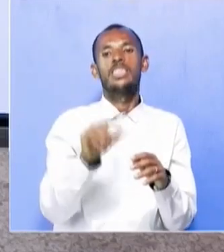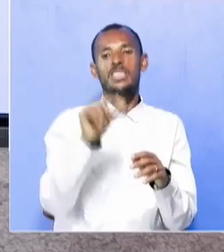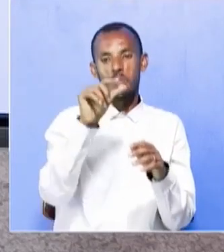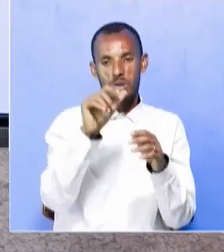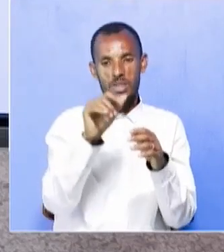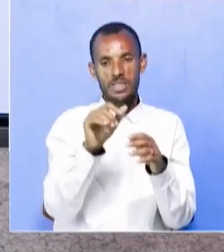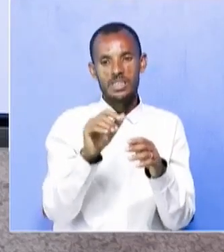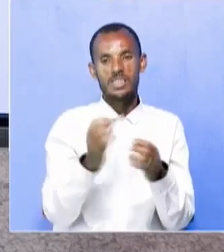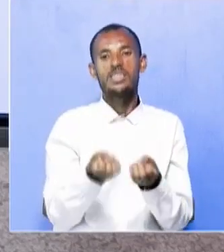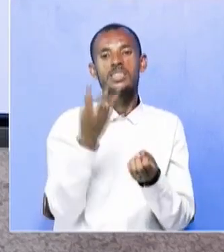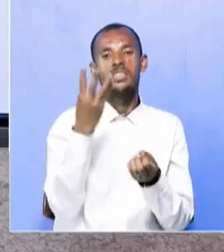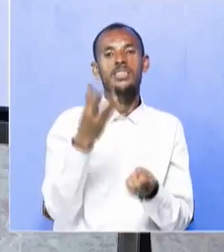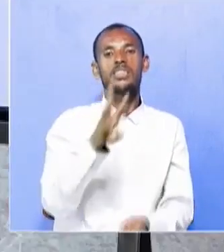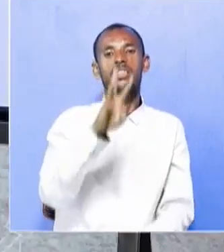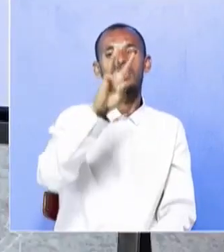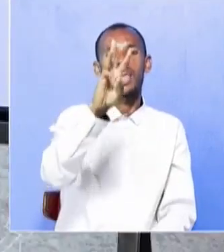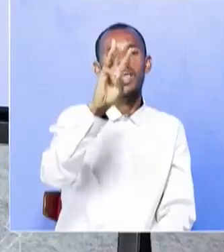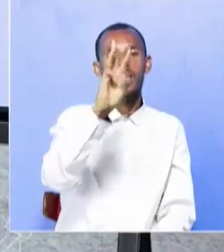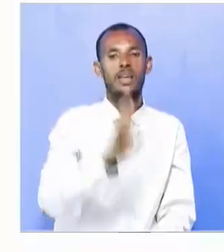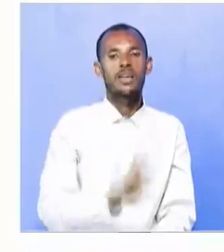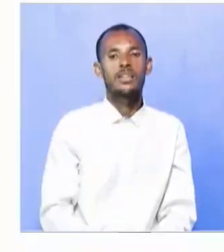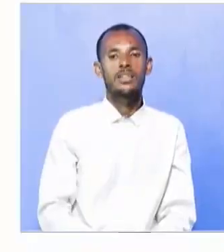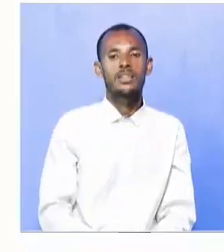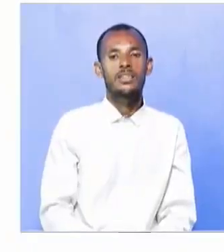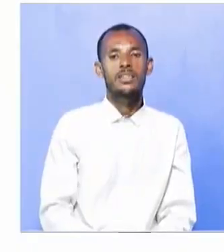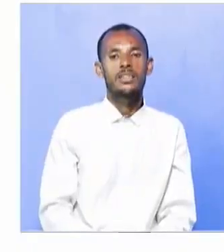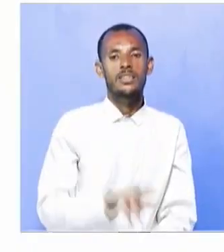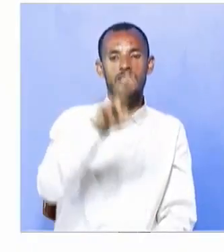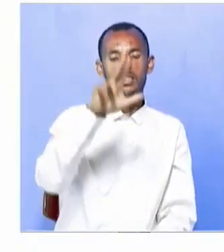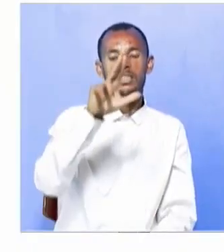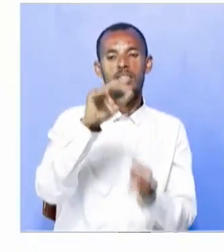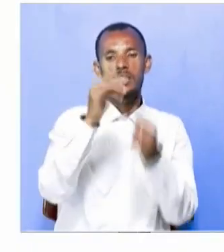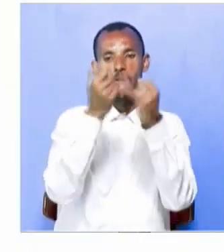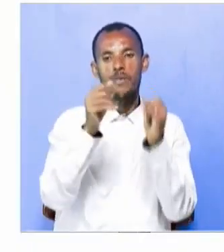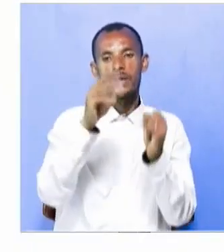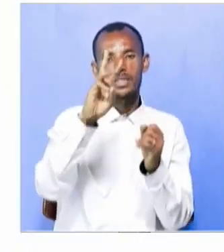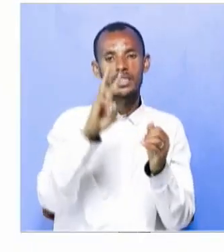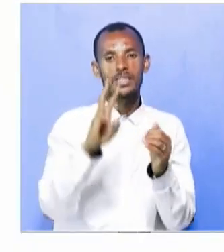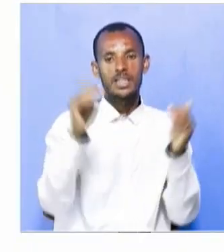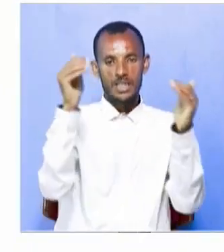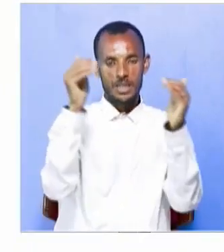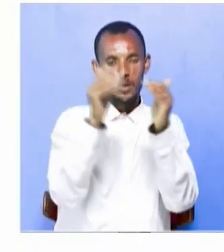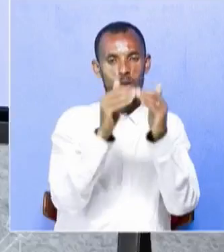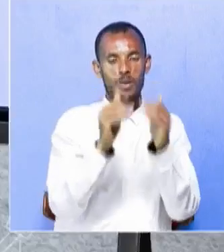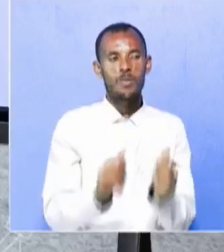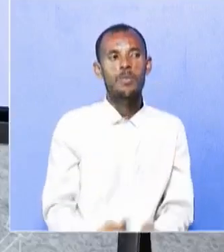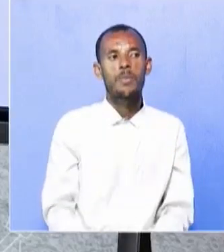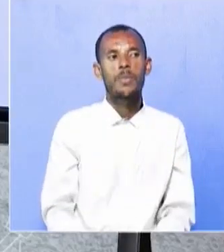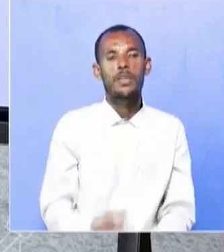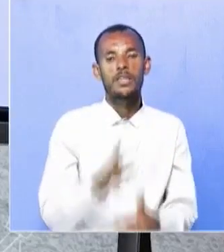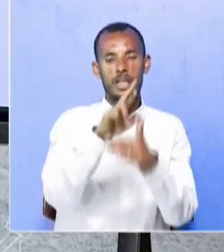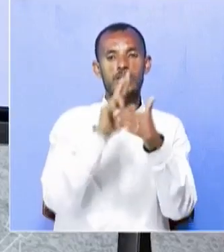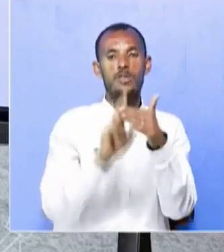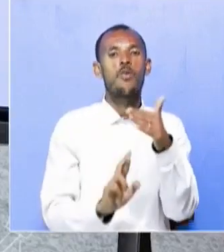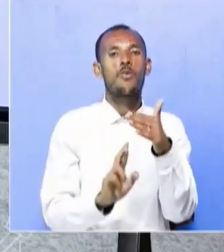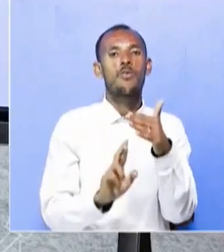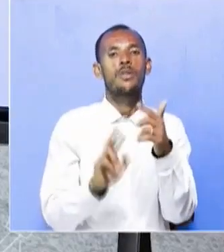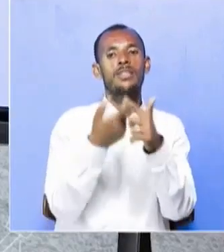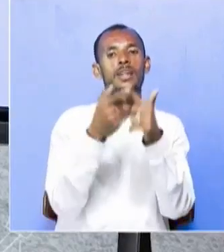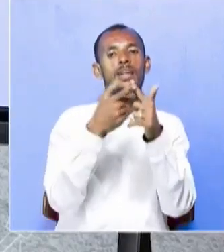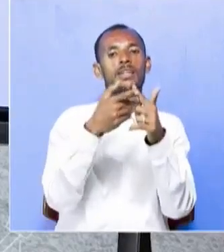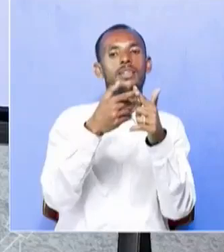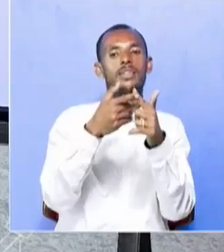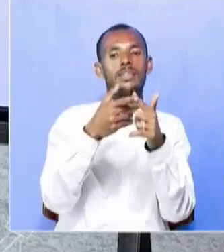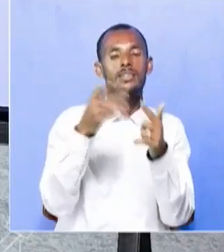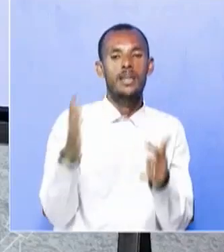here is 6. 3 over 6 must give us the ratio of the second